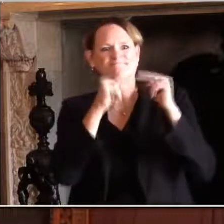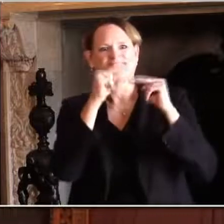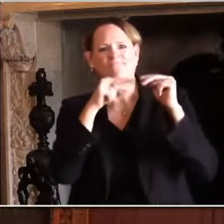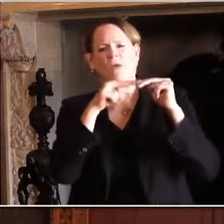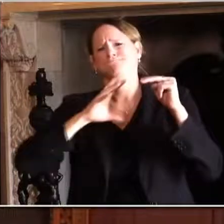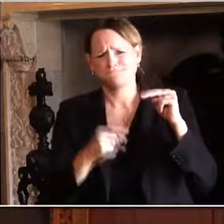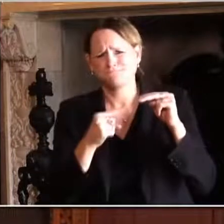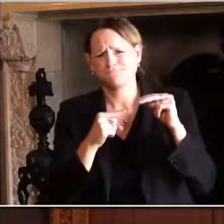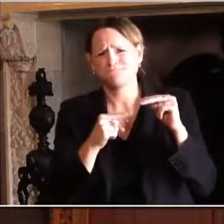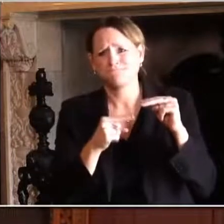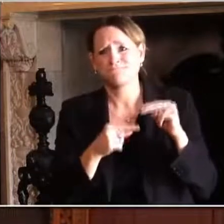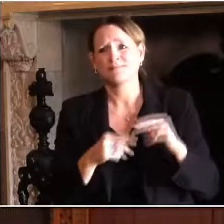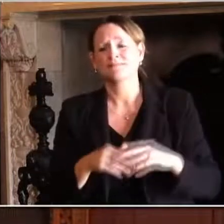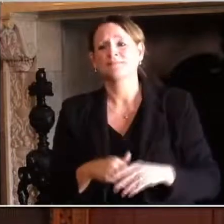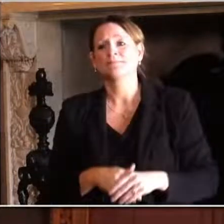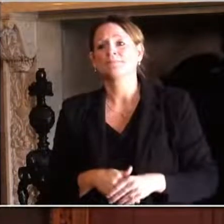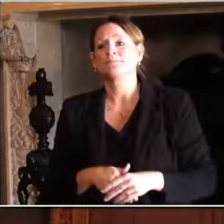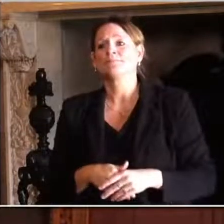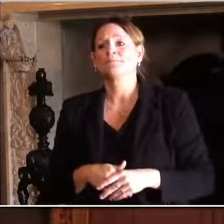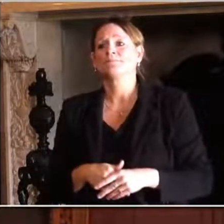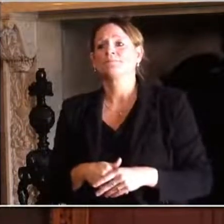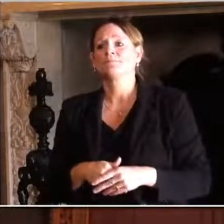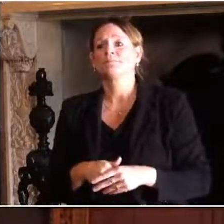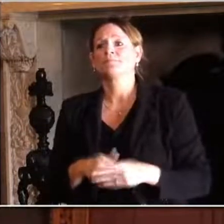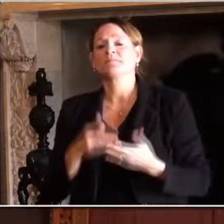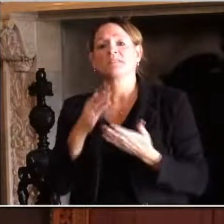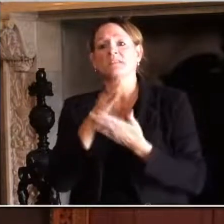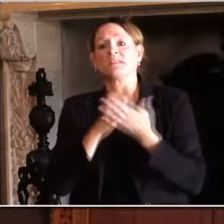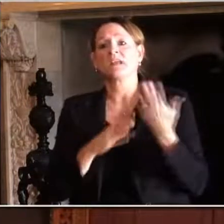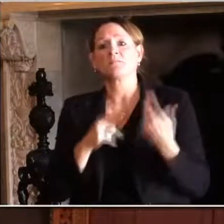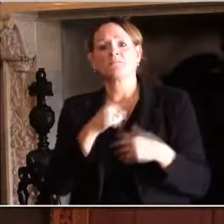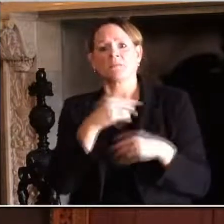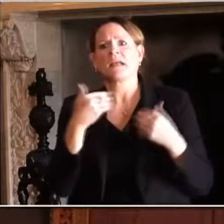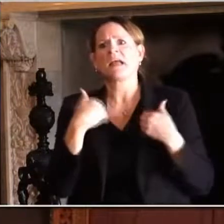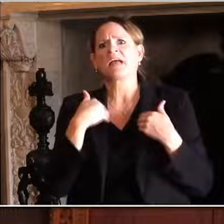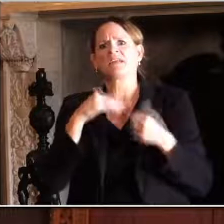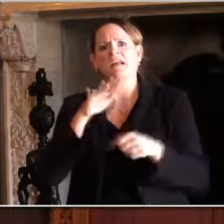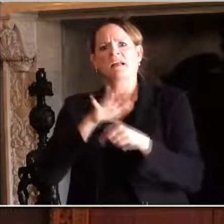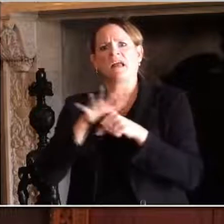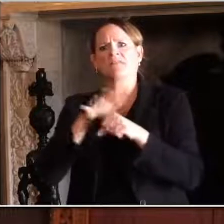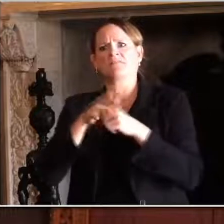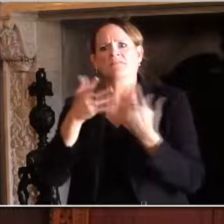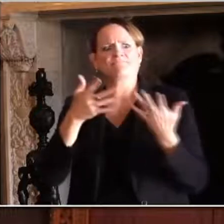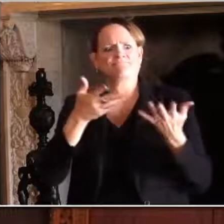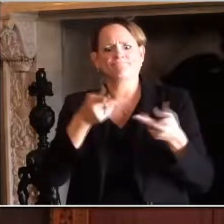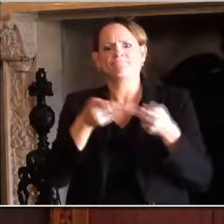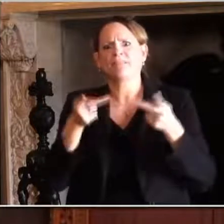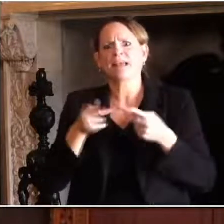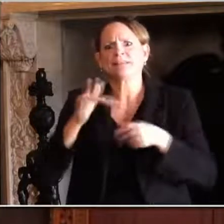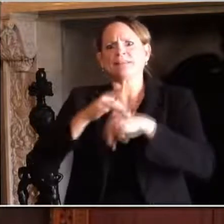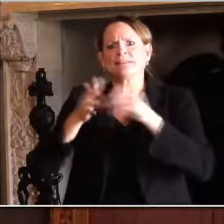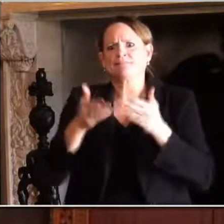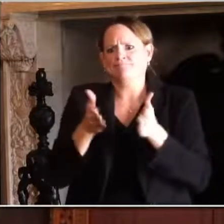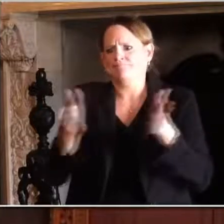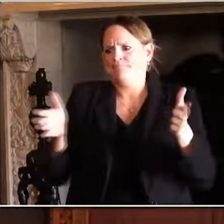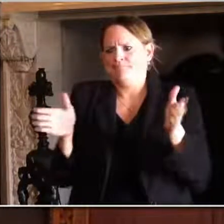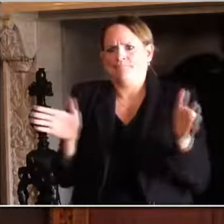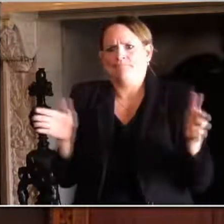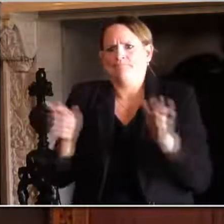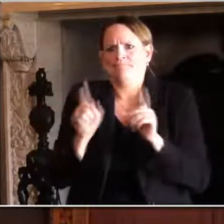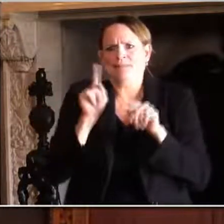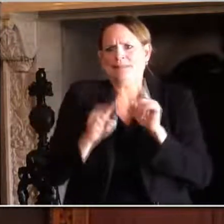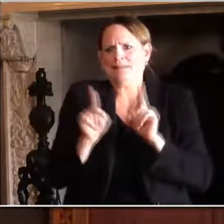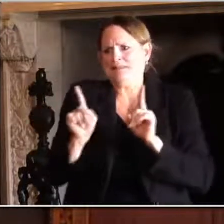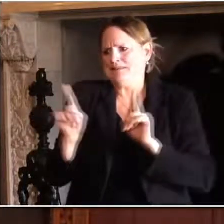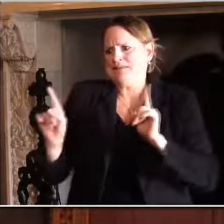fit enough room to get class sizes small enough, or wherever you can do social distancing for a